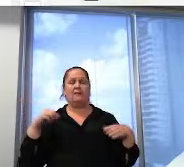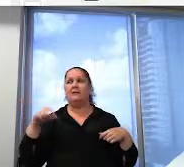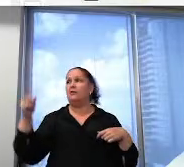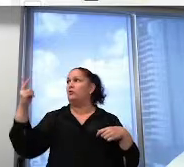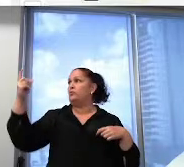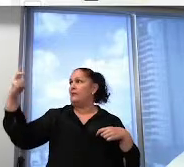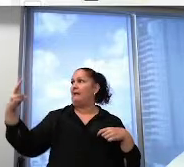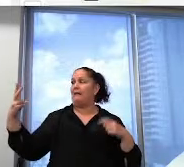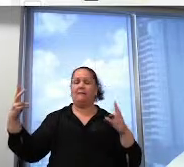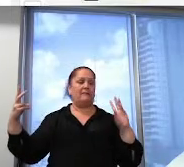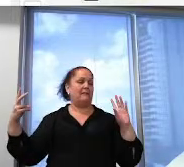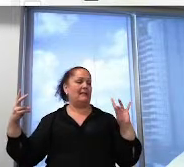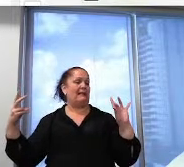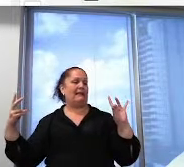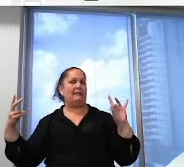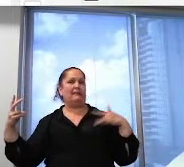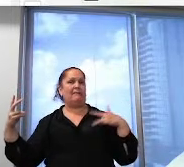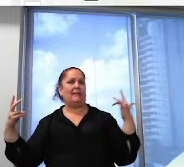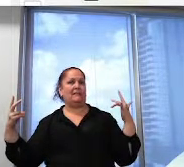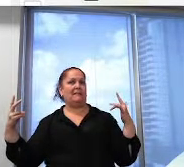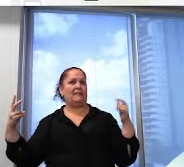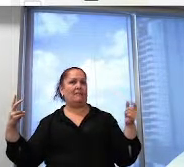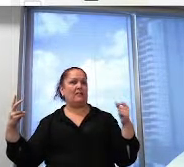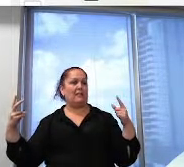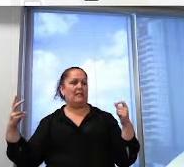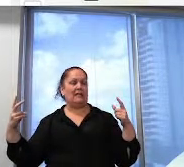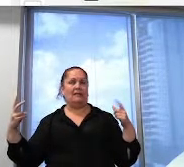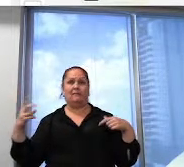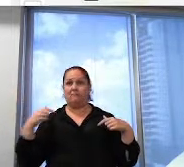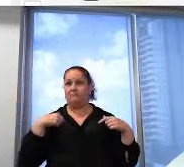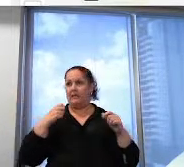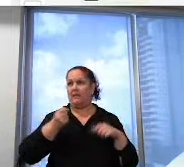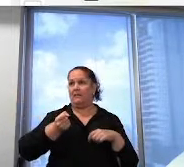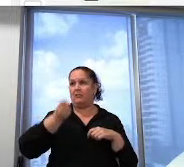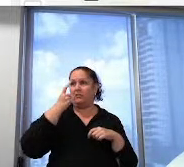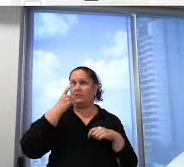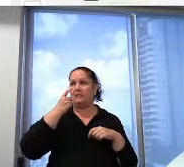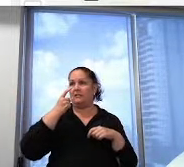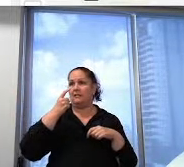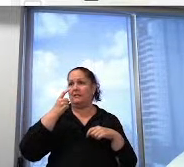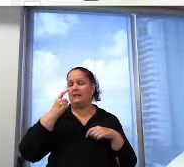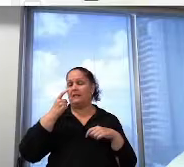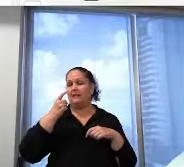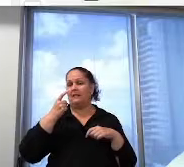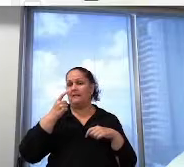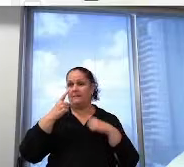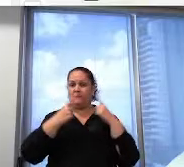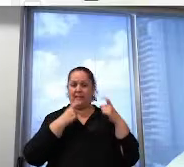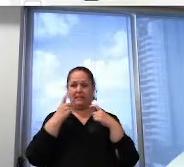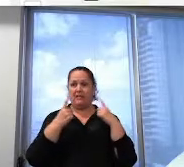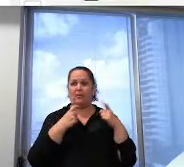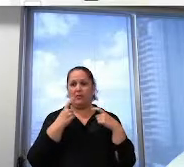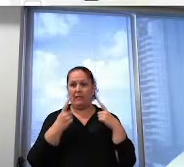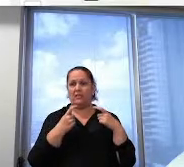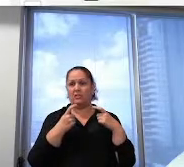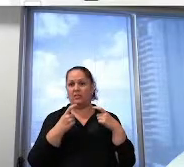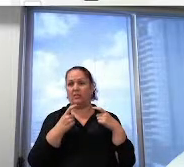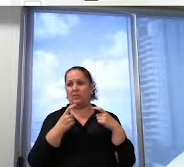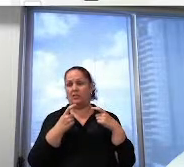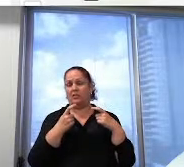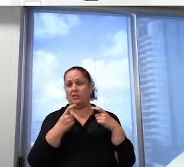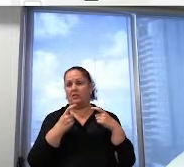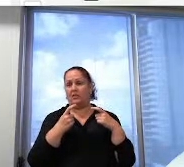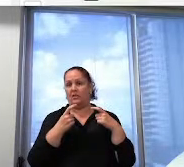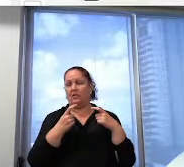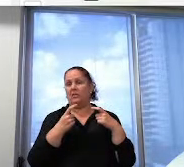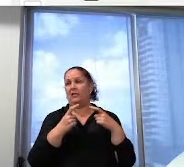and 2.5 events versus 8 events per year. I could understand the questioning that being asked